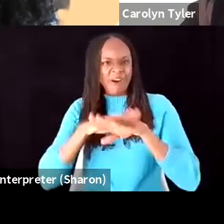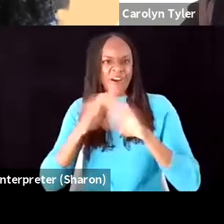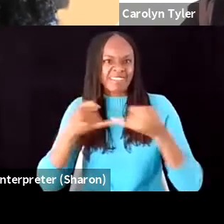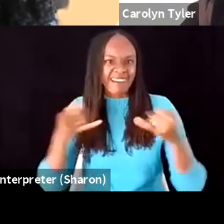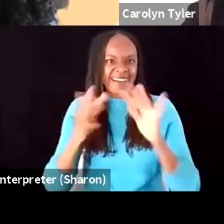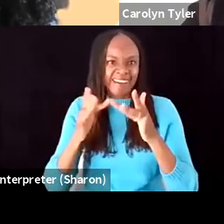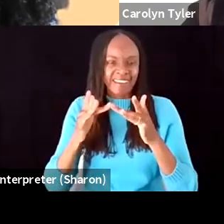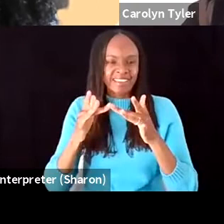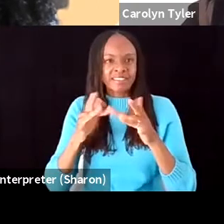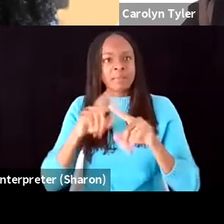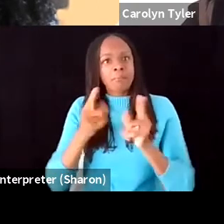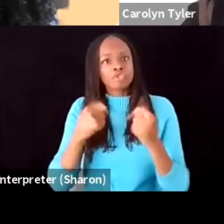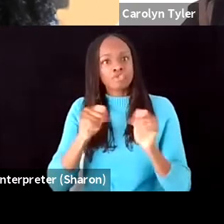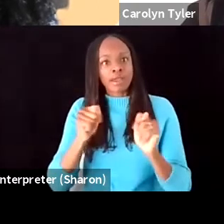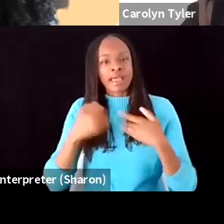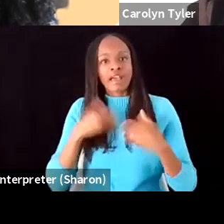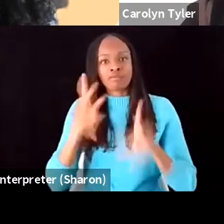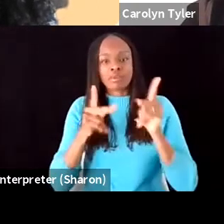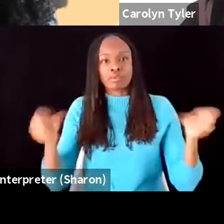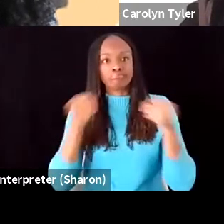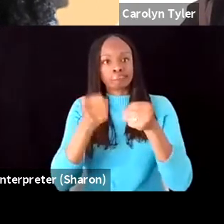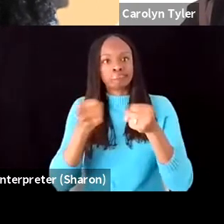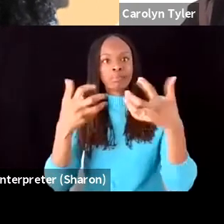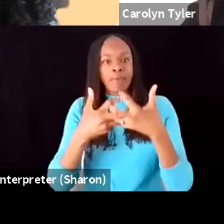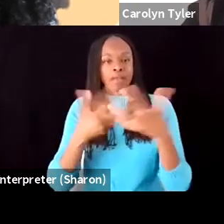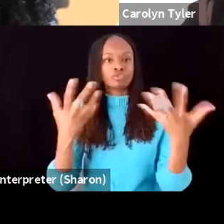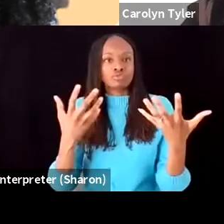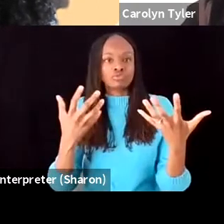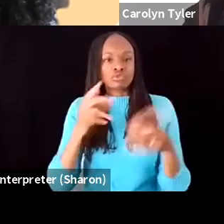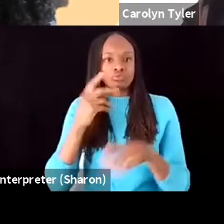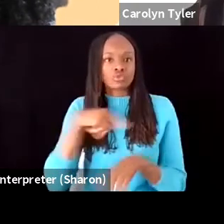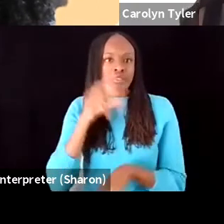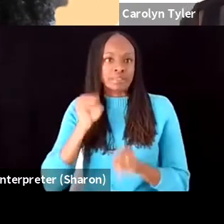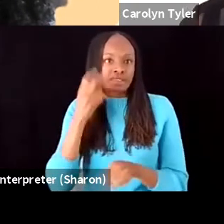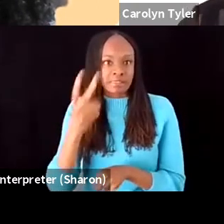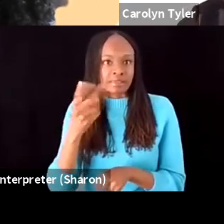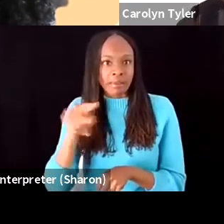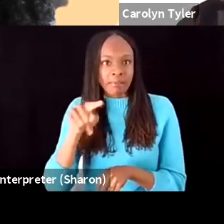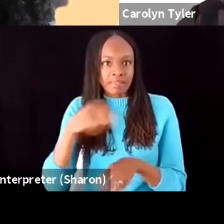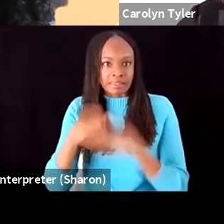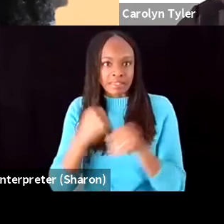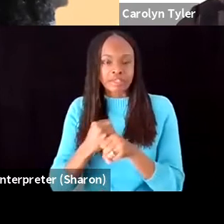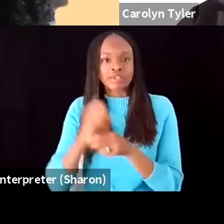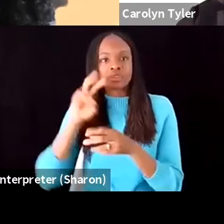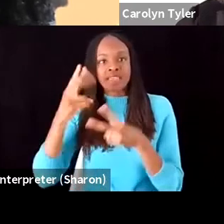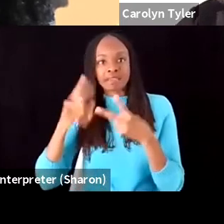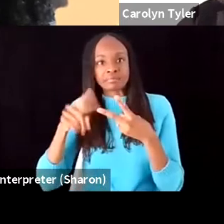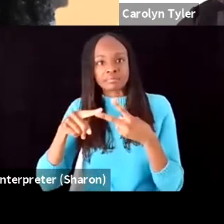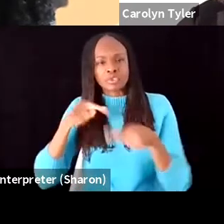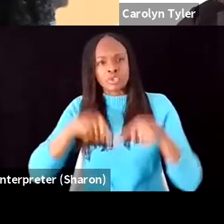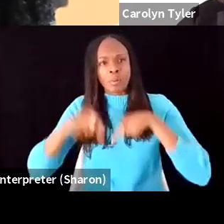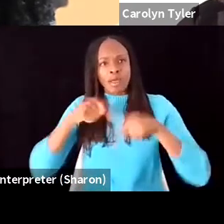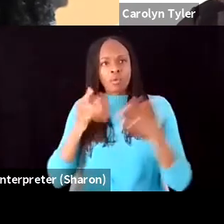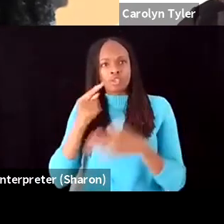up and be seen as best as we can do this year. Second, to go back to what you're saying,